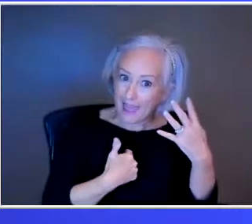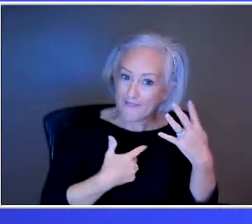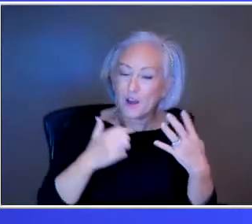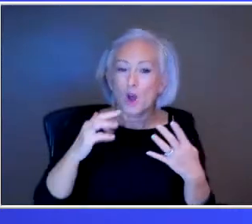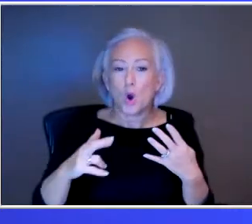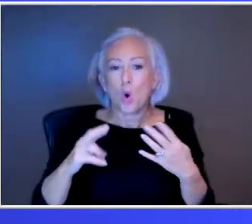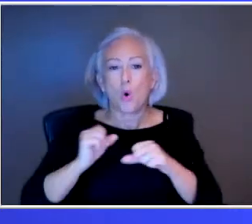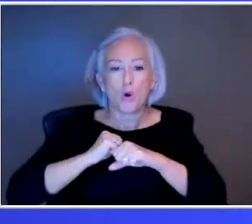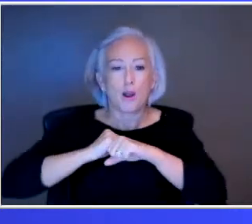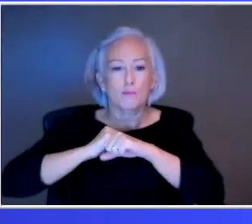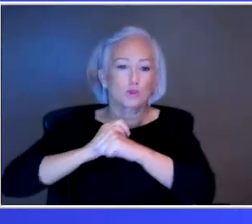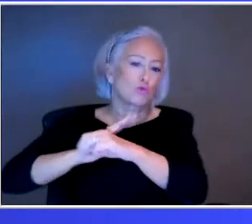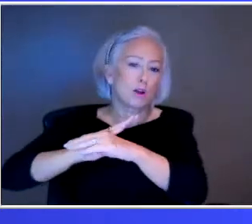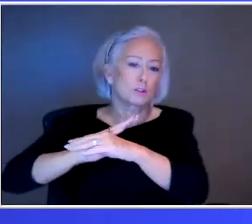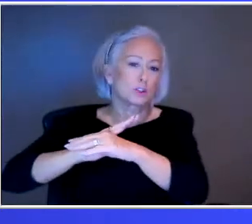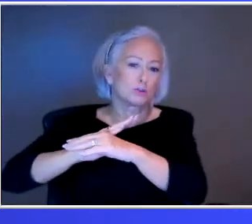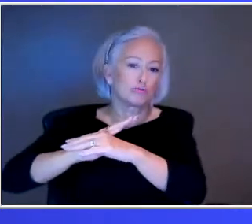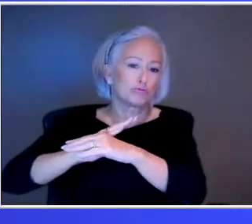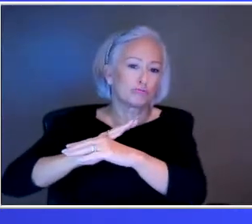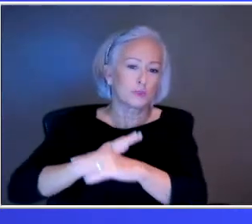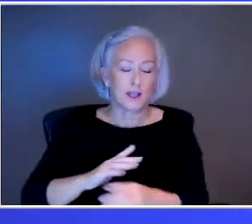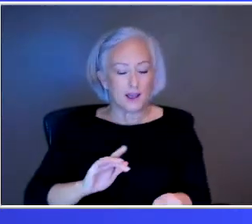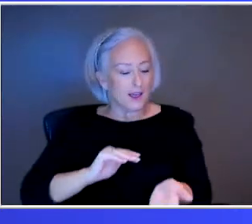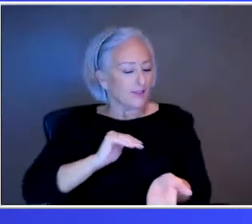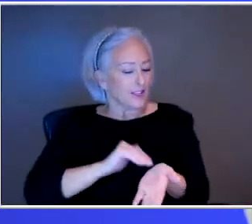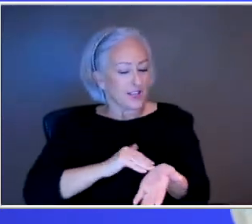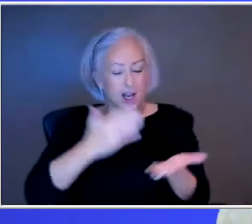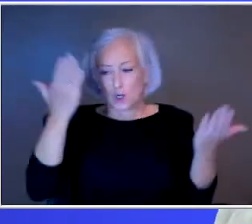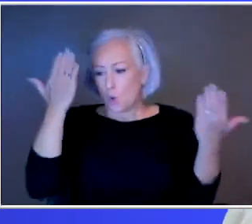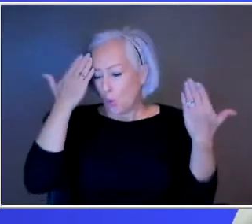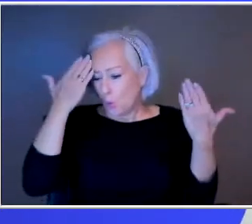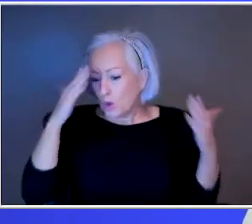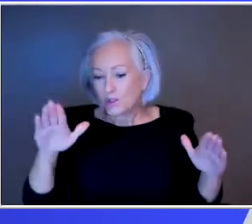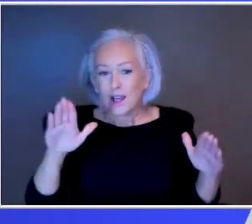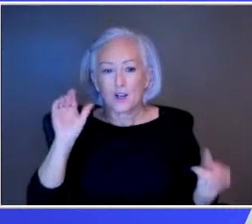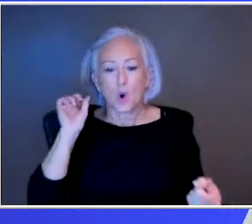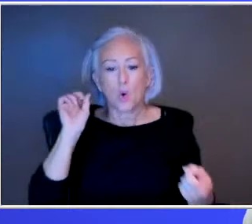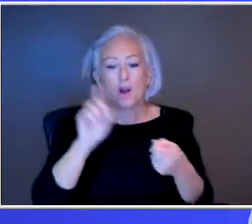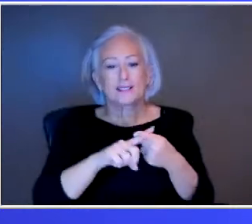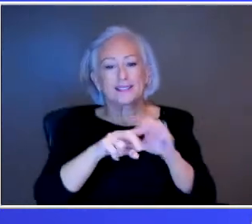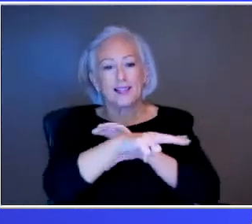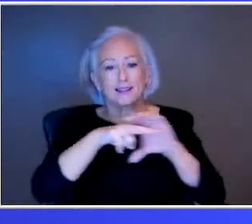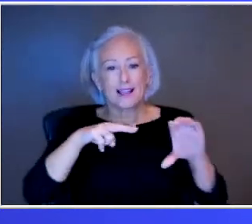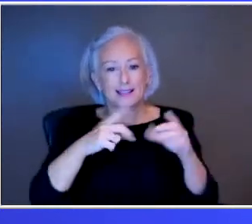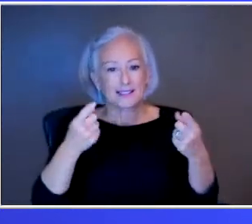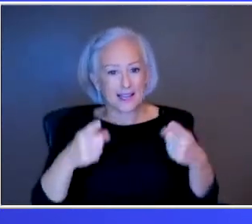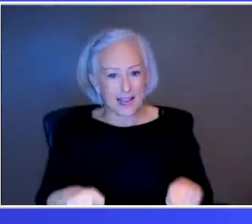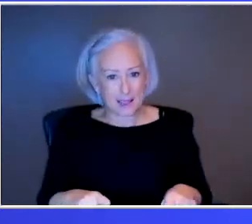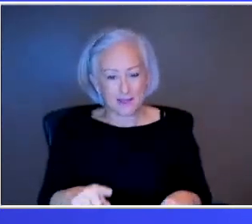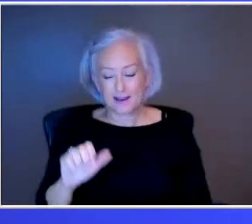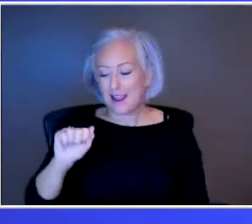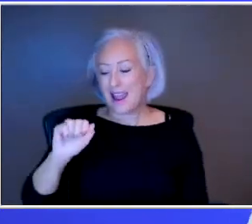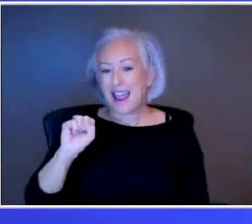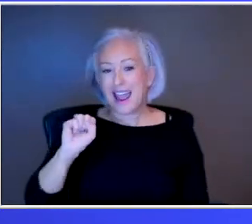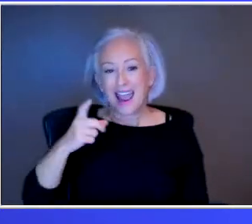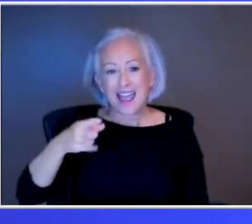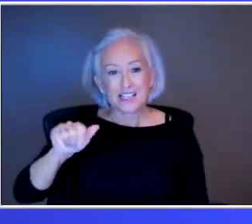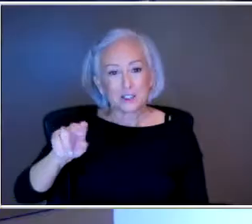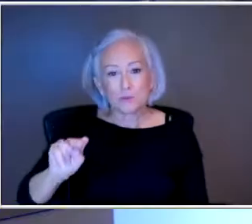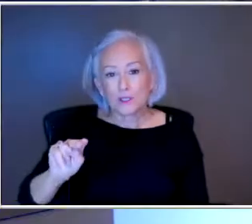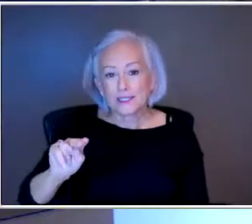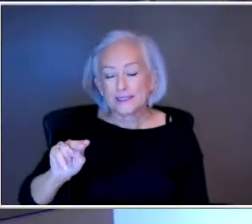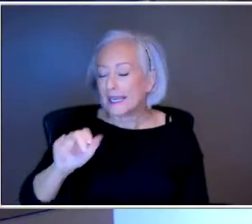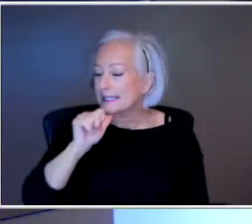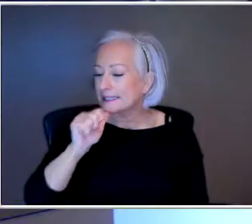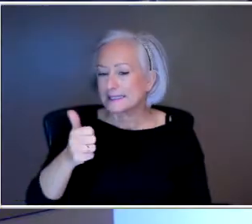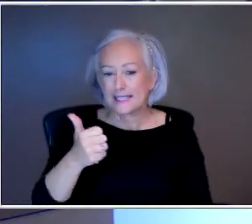not know without getting that CAT scan. And aspirin is definitely not helpful in one of those two possibilities. But I think people think that.